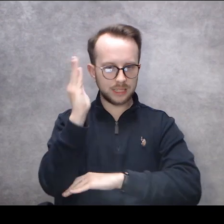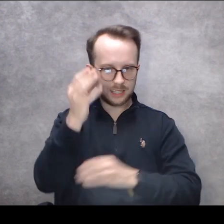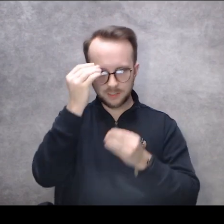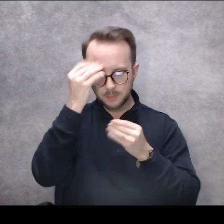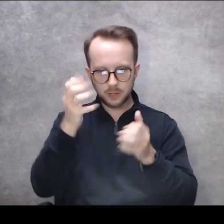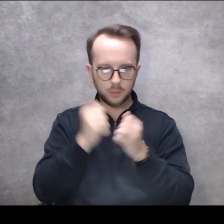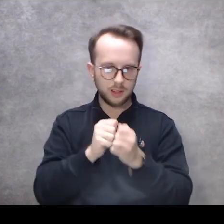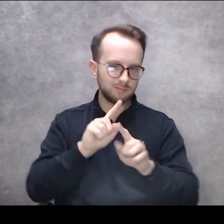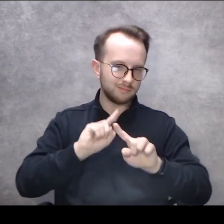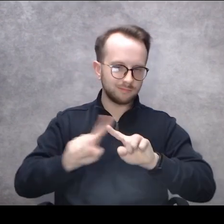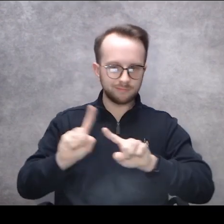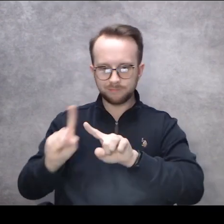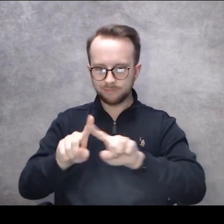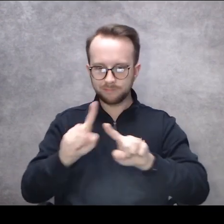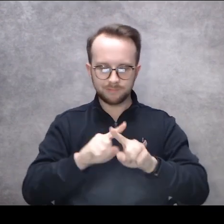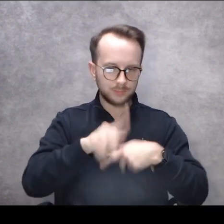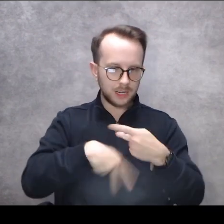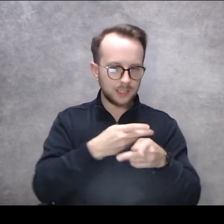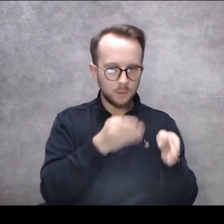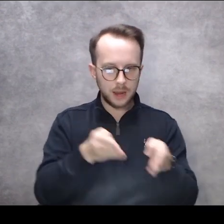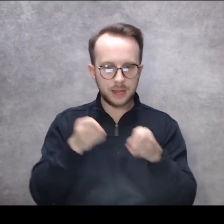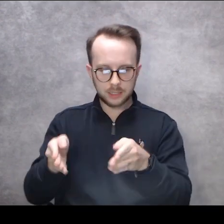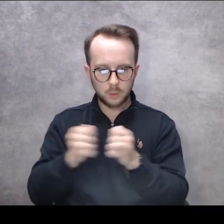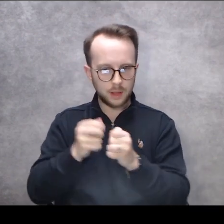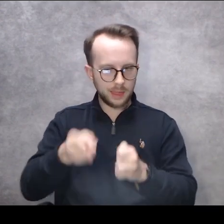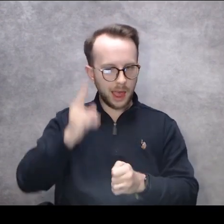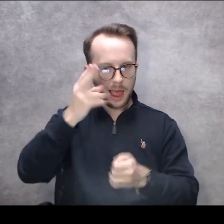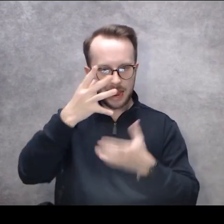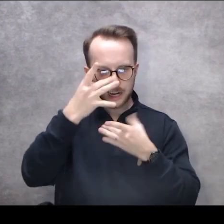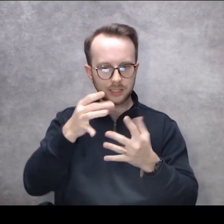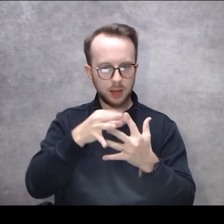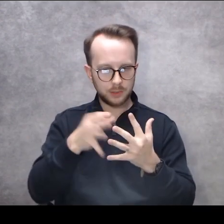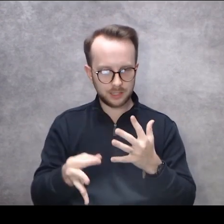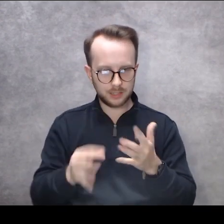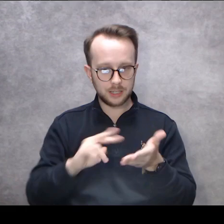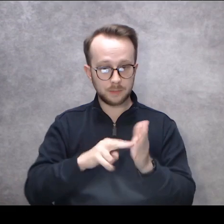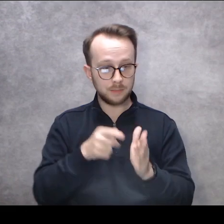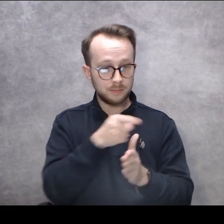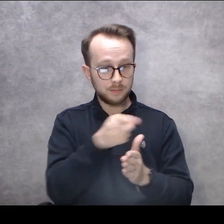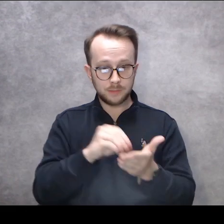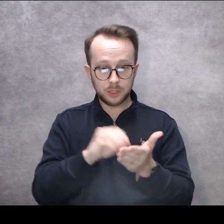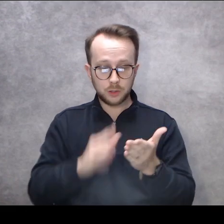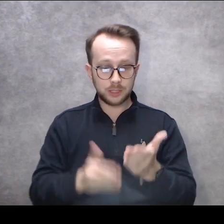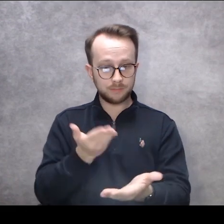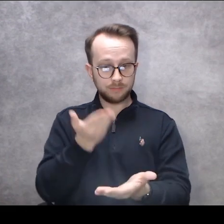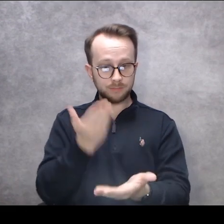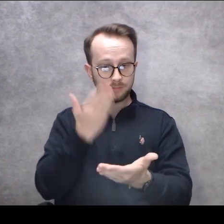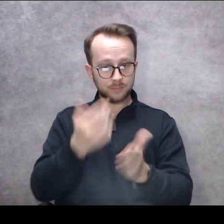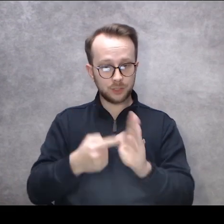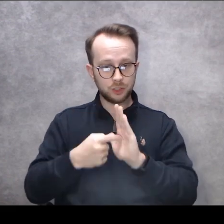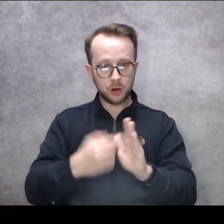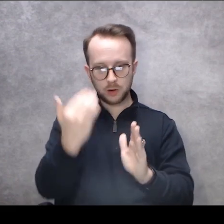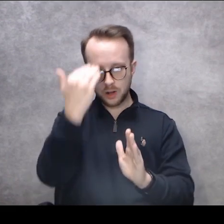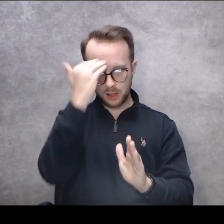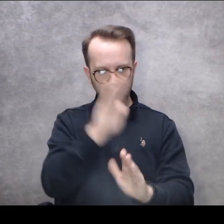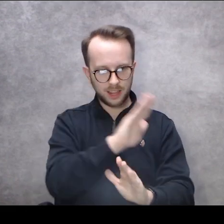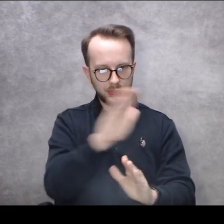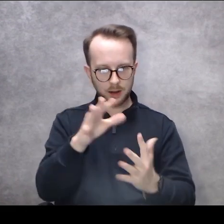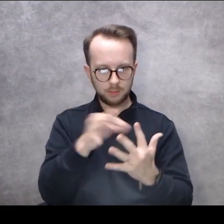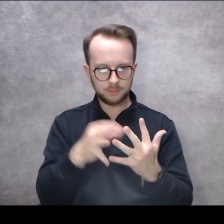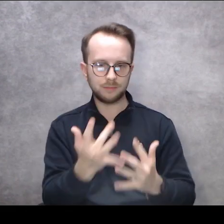formats and with high interest options, allowing students to demonstrate their knowledge in a method of choice.